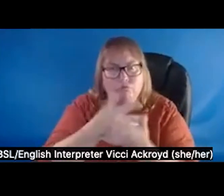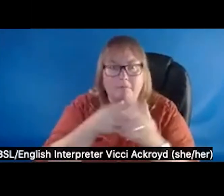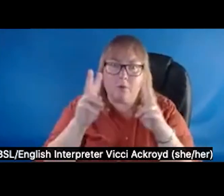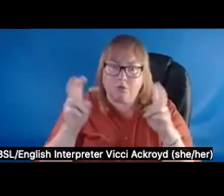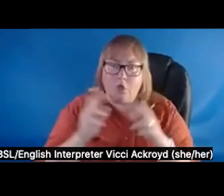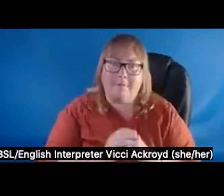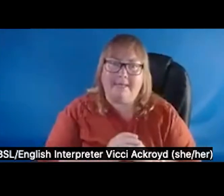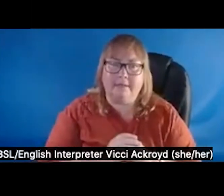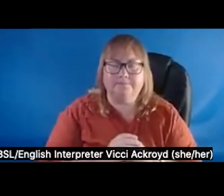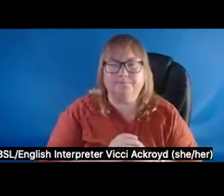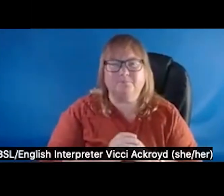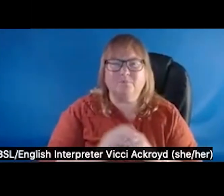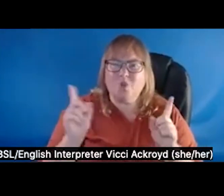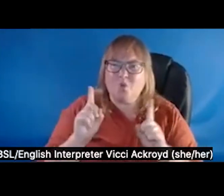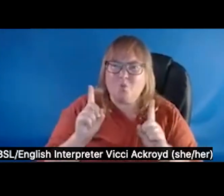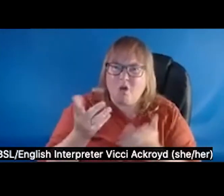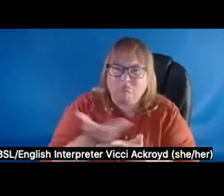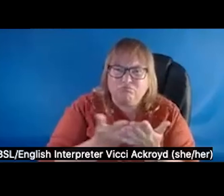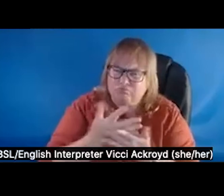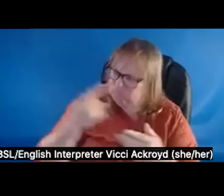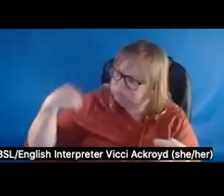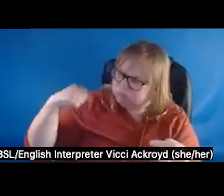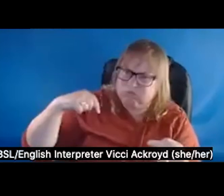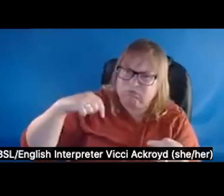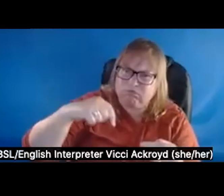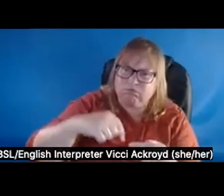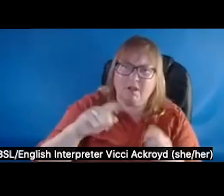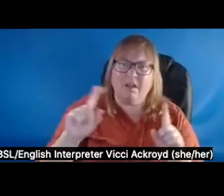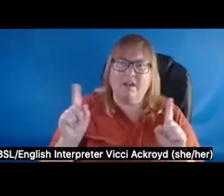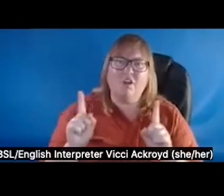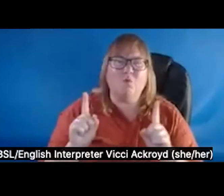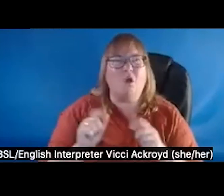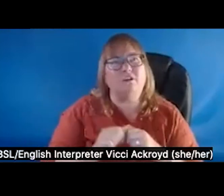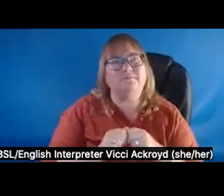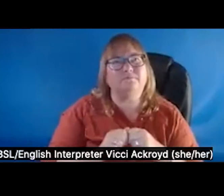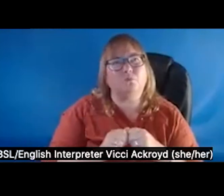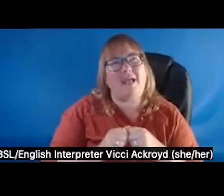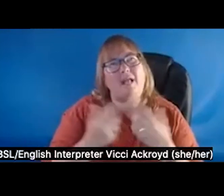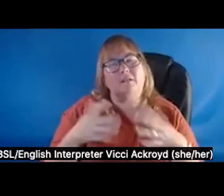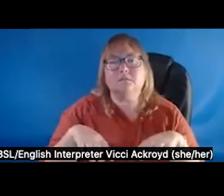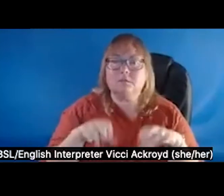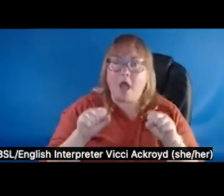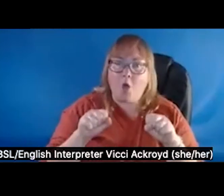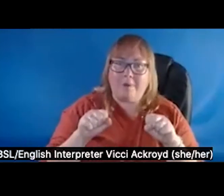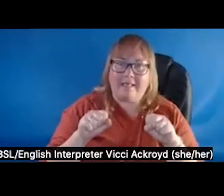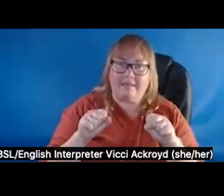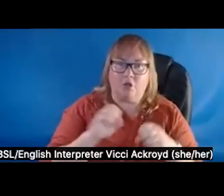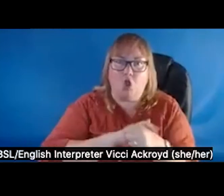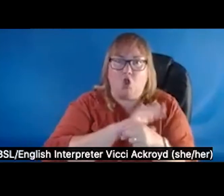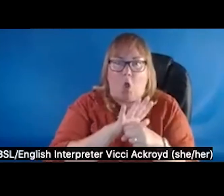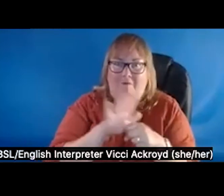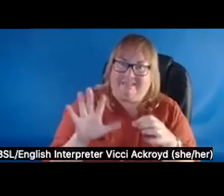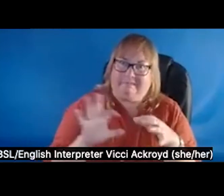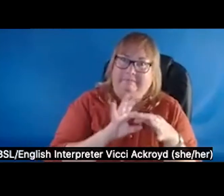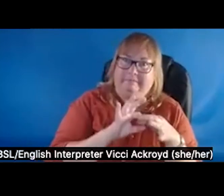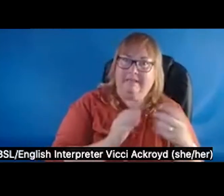Broadly, the kinds of things we talk about on harsh light are, to begin with, it was obviously very much COVID related,